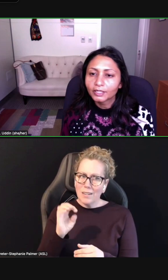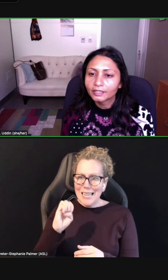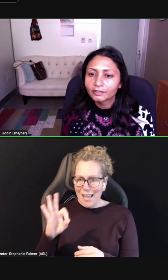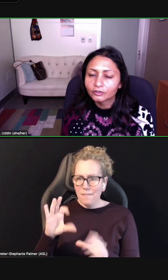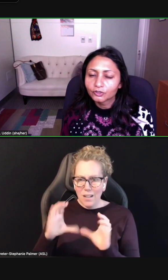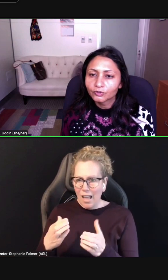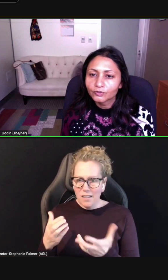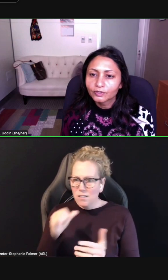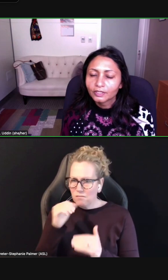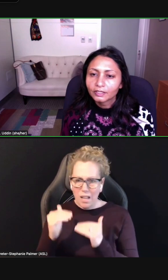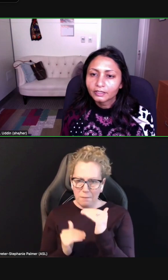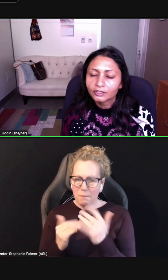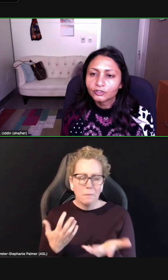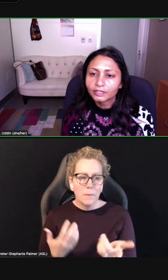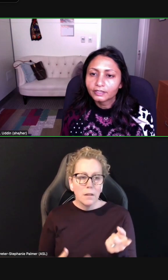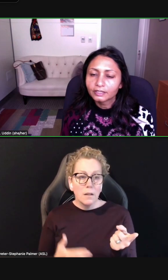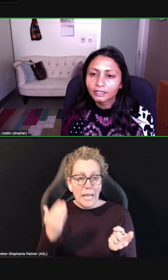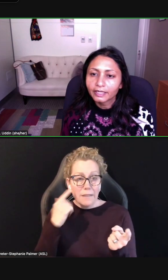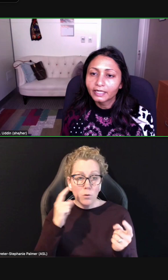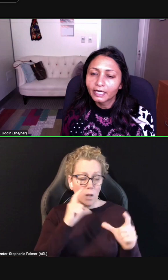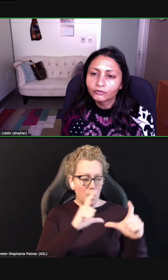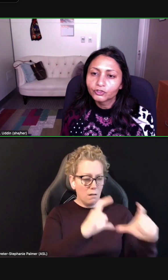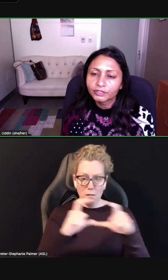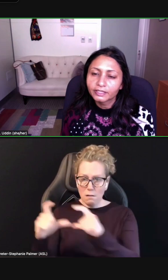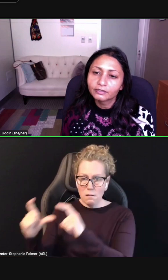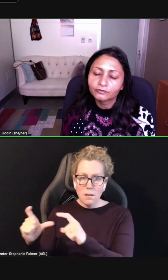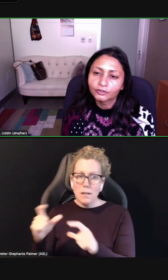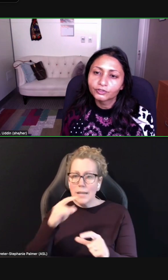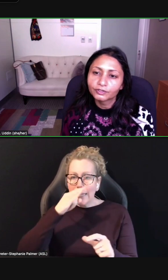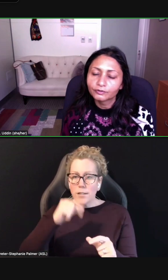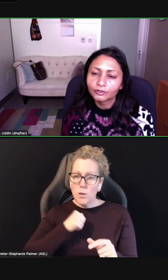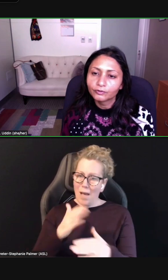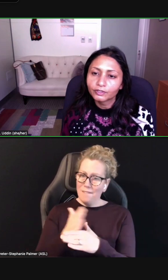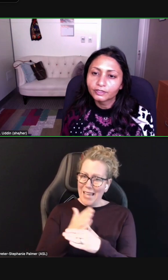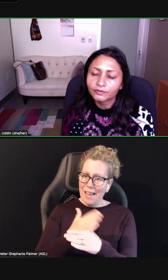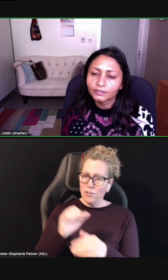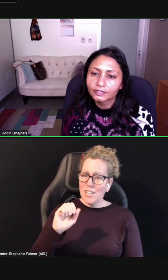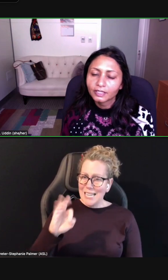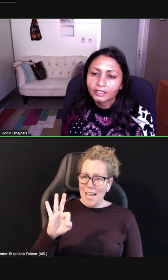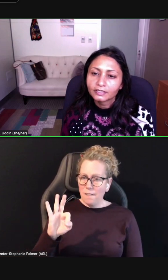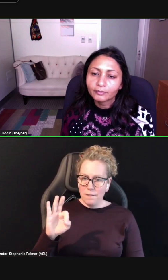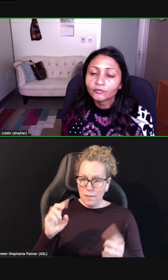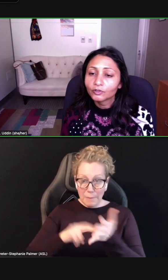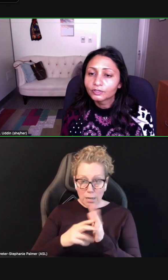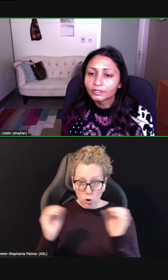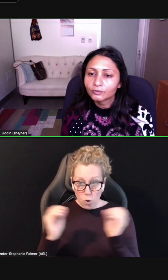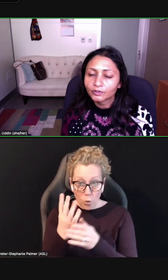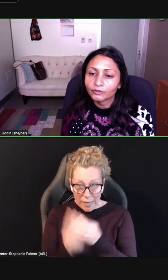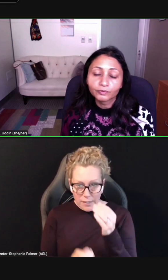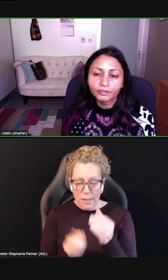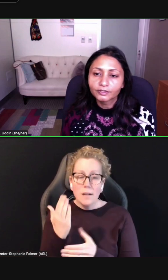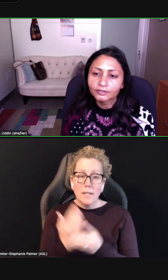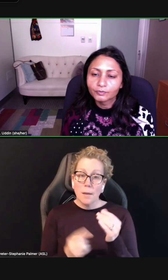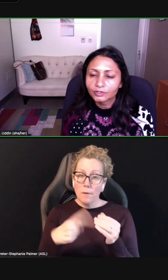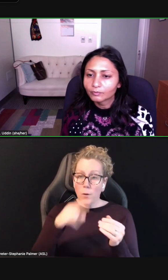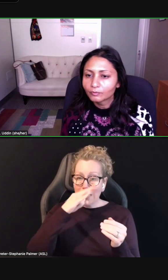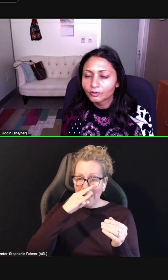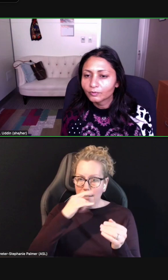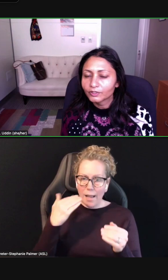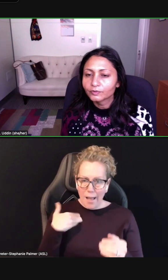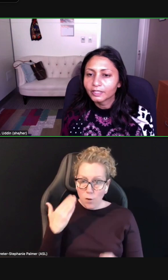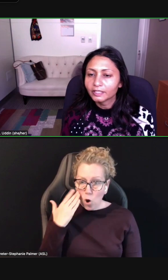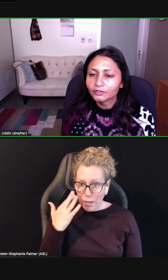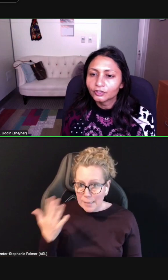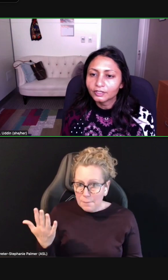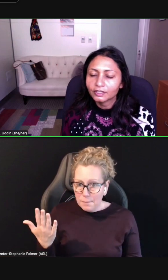at this pie that shows kids that had average executive function, so no real deficits, some of those kids were those with autism, some